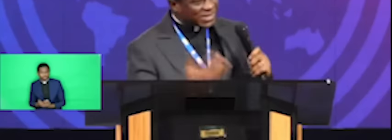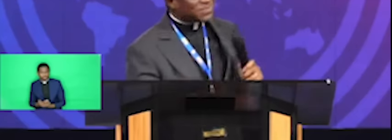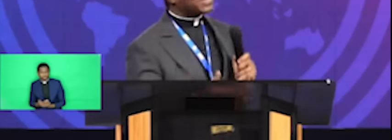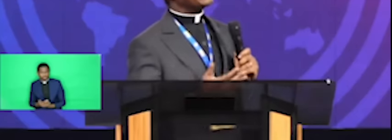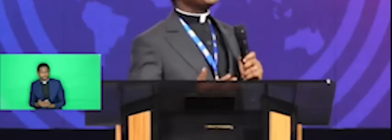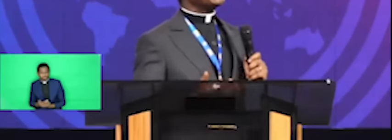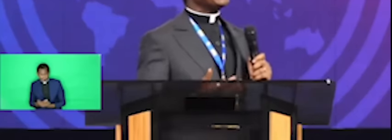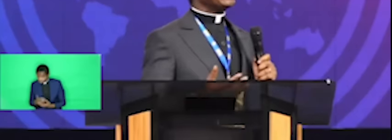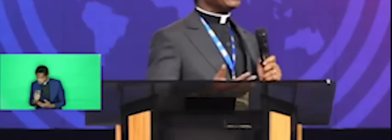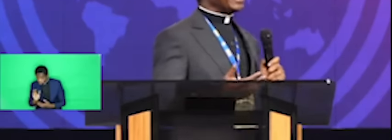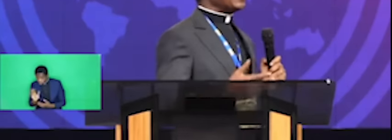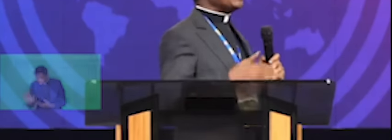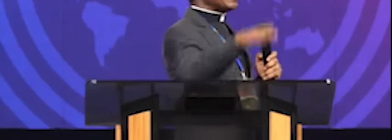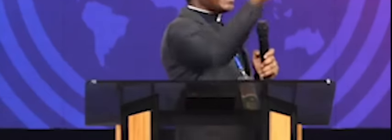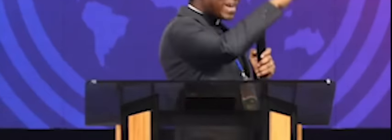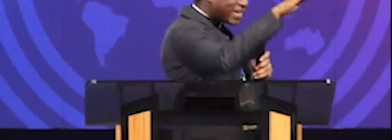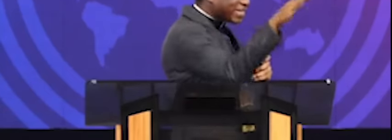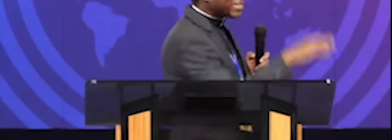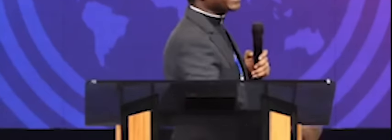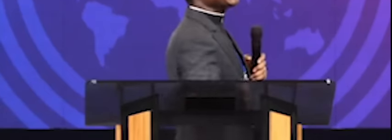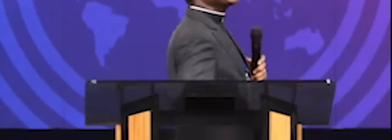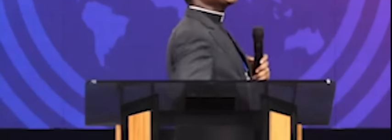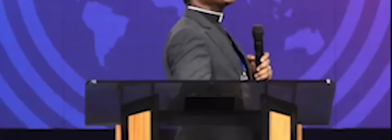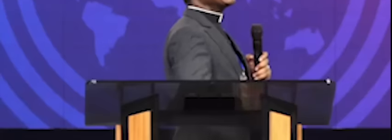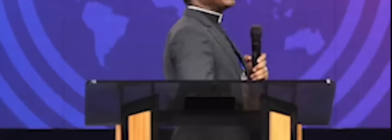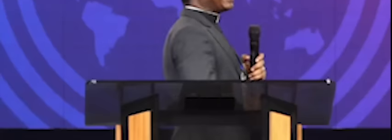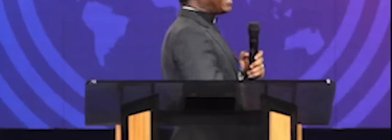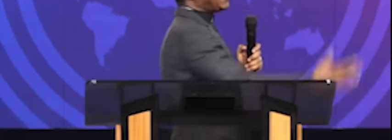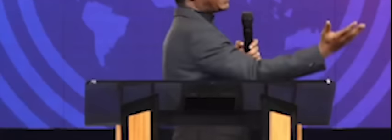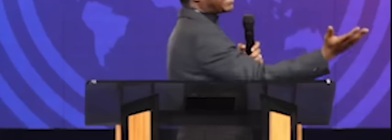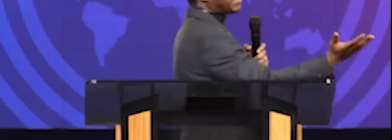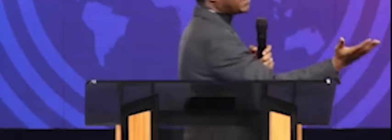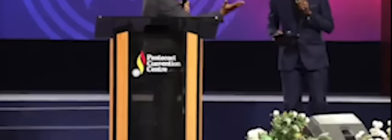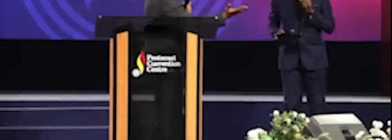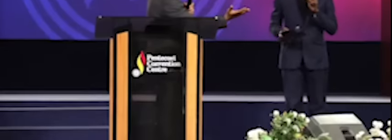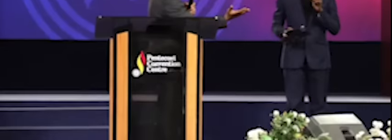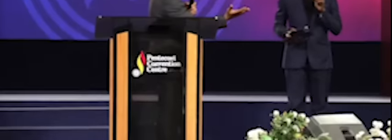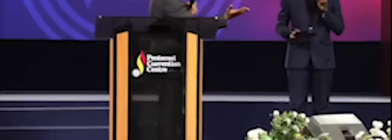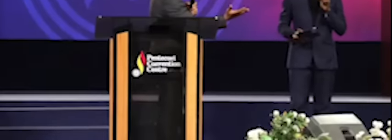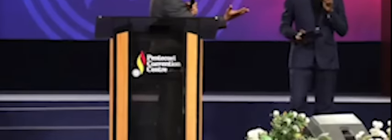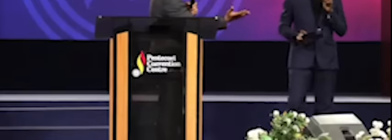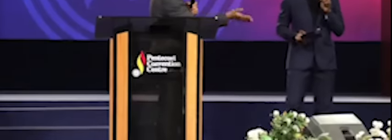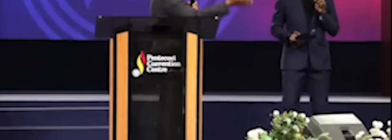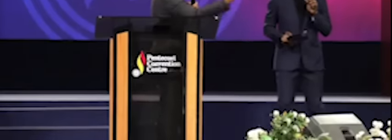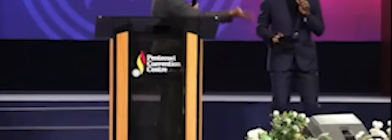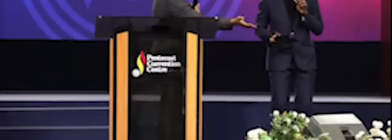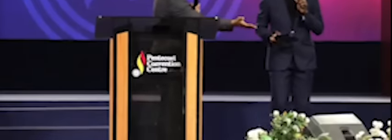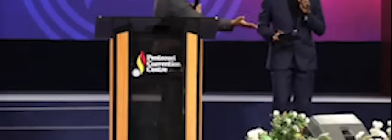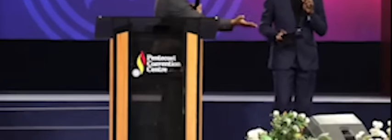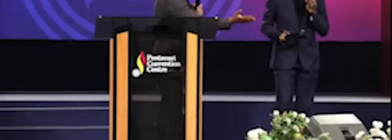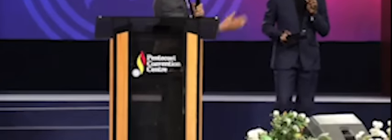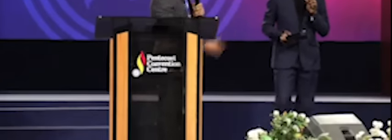People are thieves. Nipano, why are you and you are their king. And now you can't sleep. Na kro. If you want to